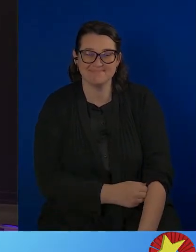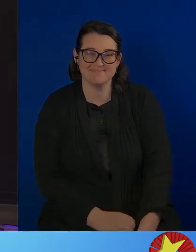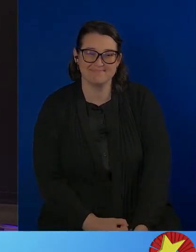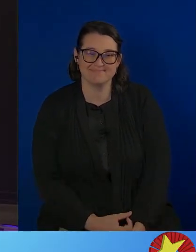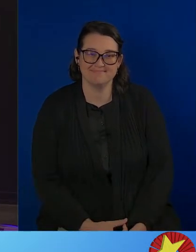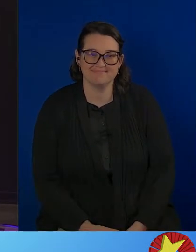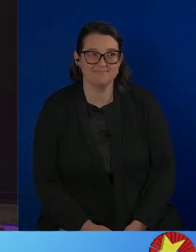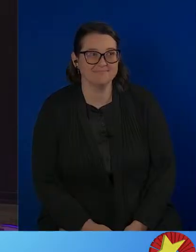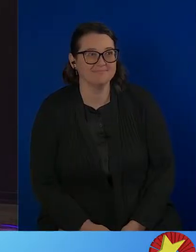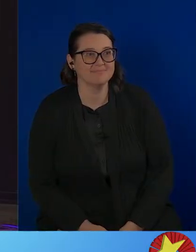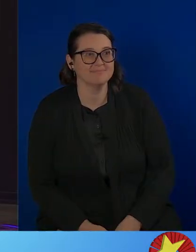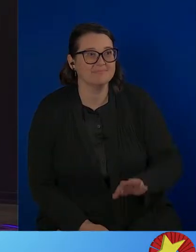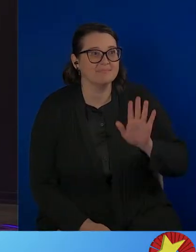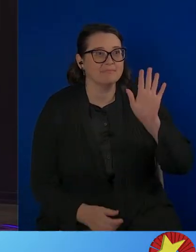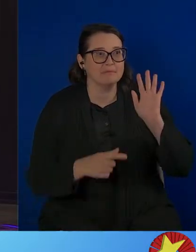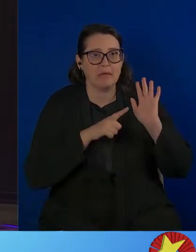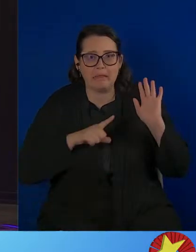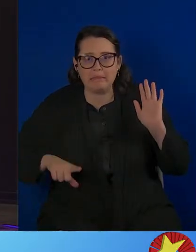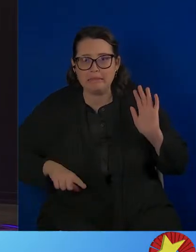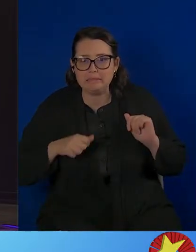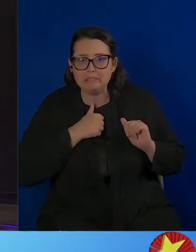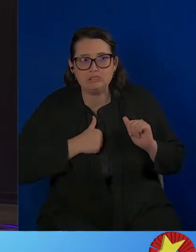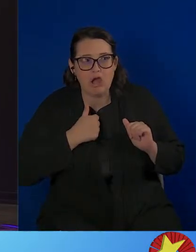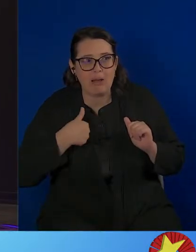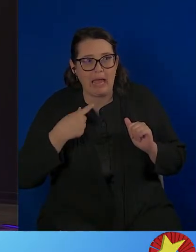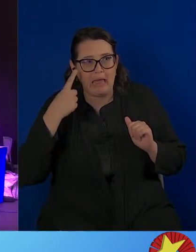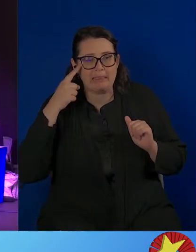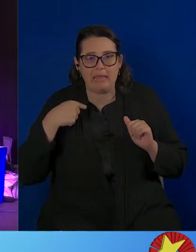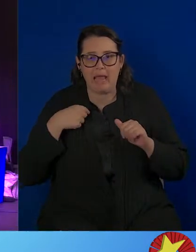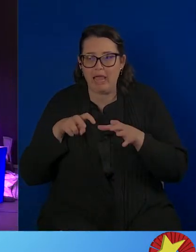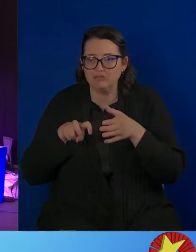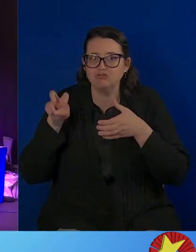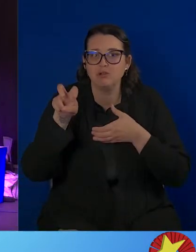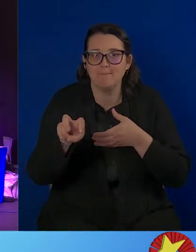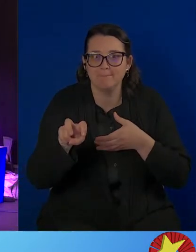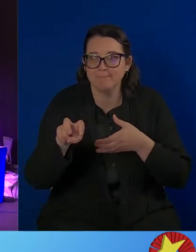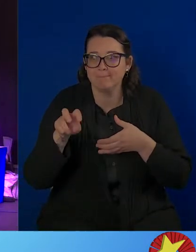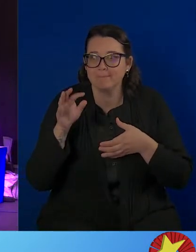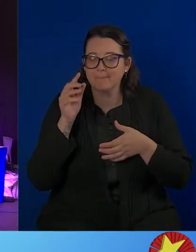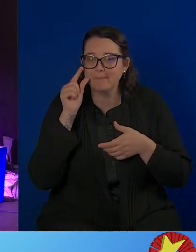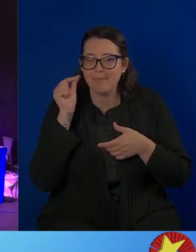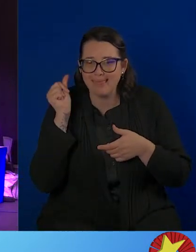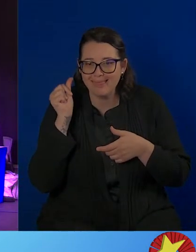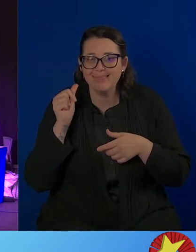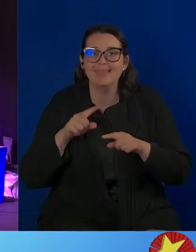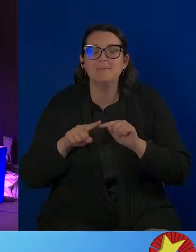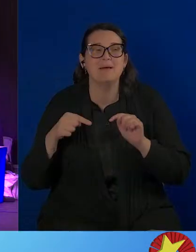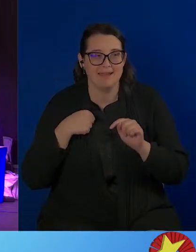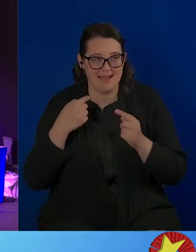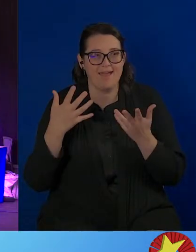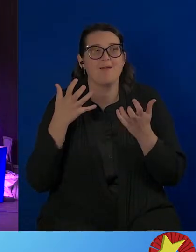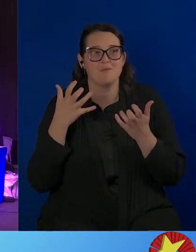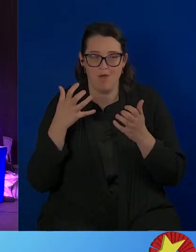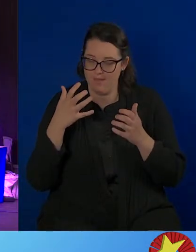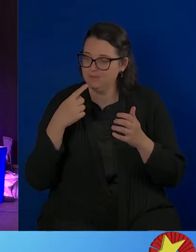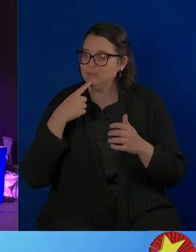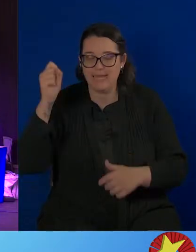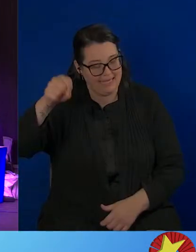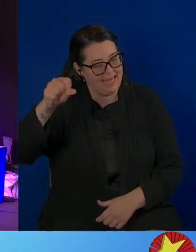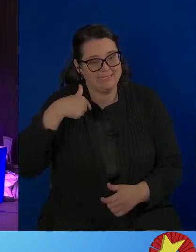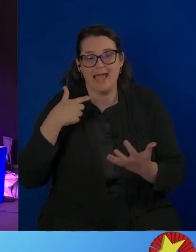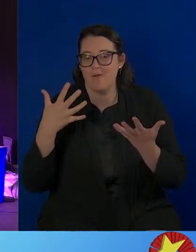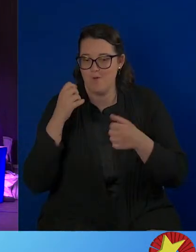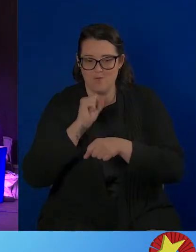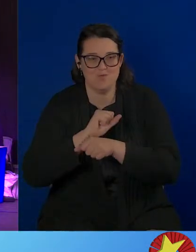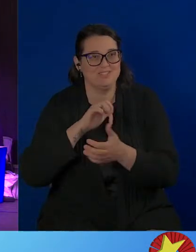Sorry to interrupt. I think I jumped ahead of Bill, but I wanted to co-sign that idea of doing another work study with us again. This is Linda speaking. Thank